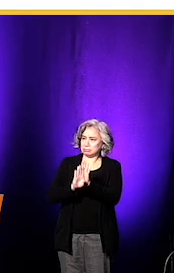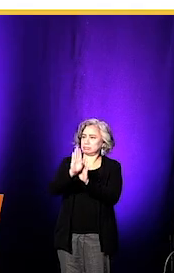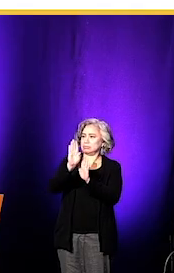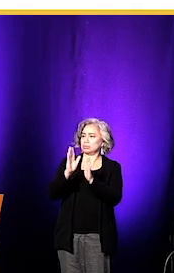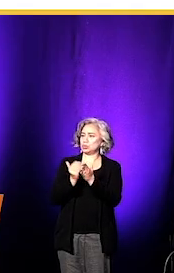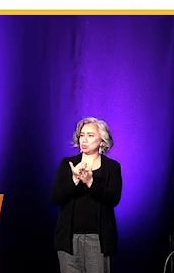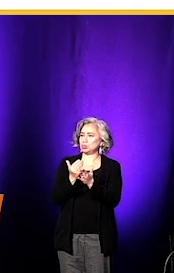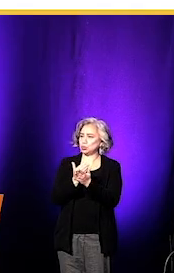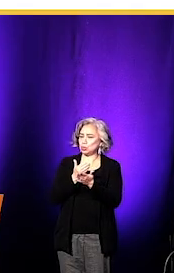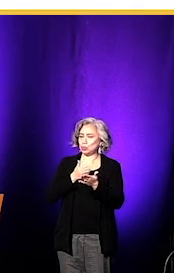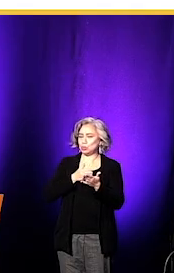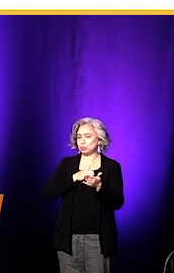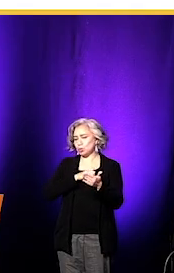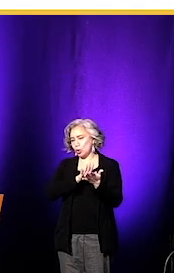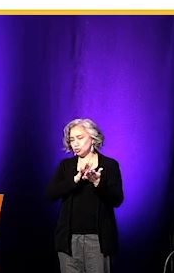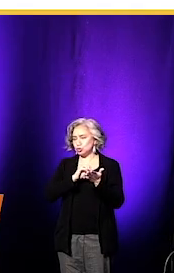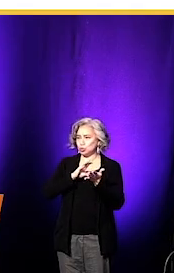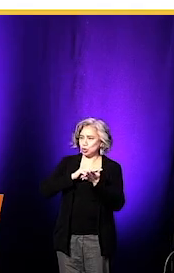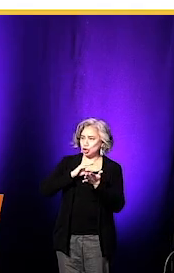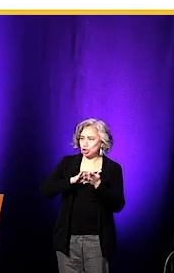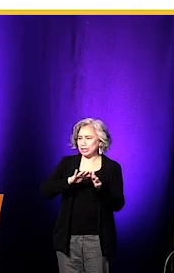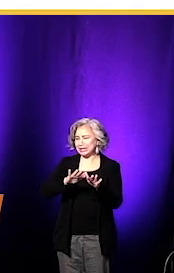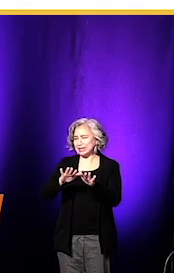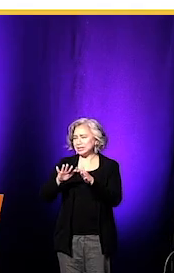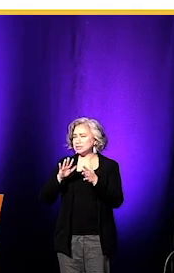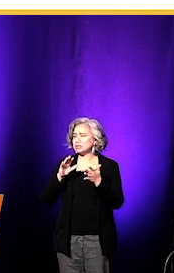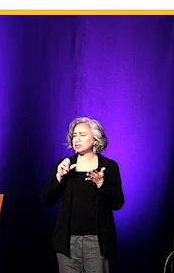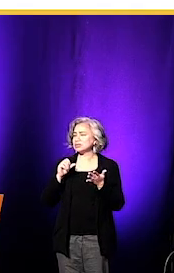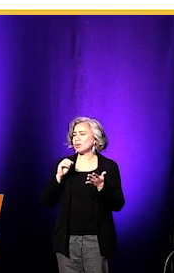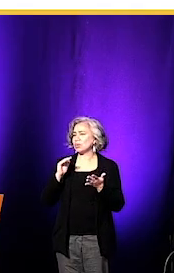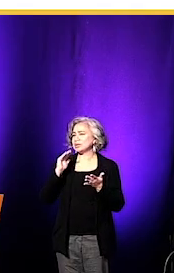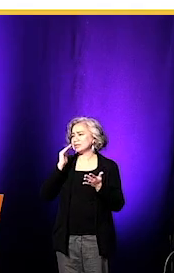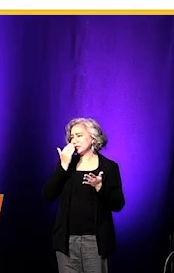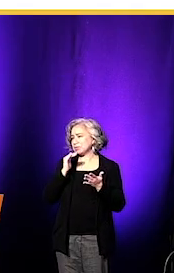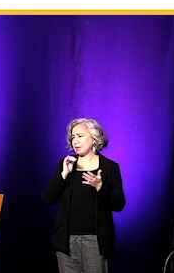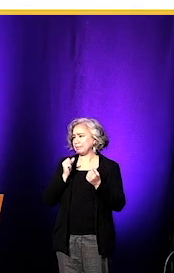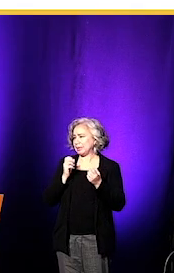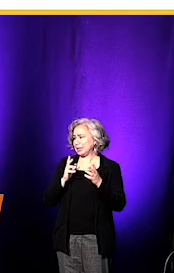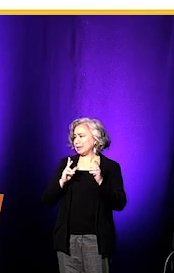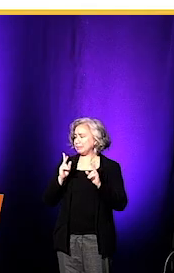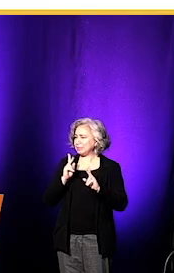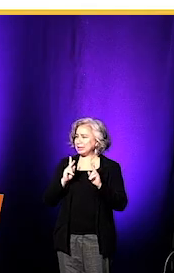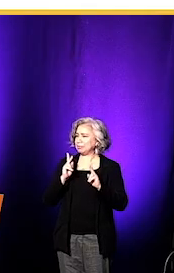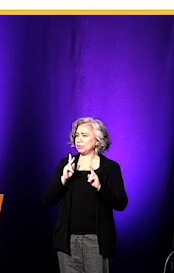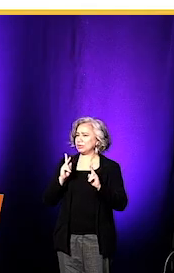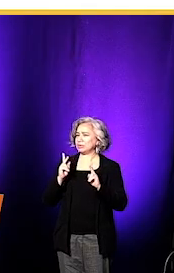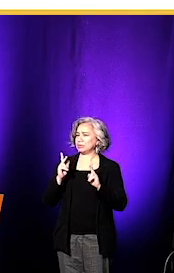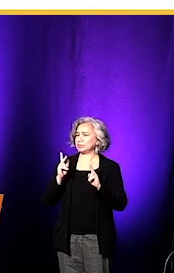of learning and such. And so it seems that a lot of people pose the